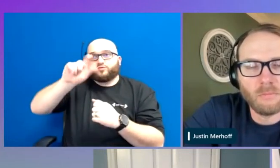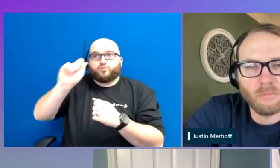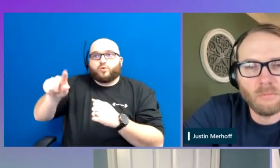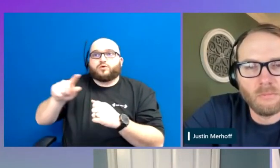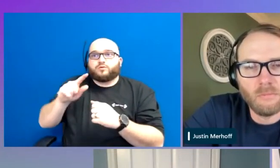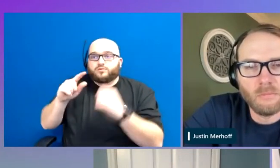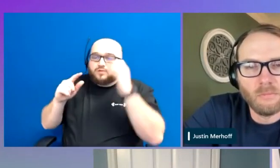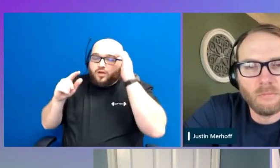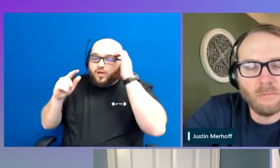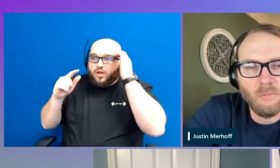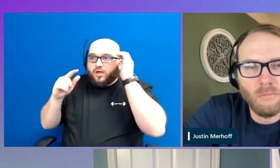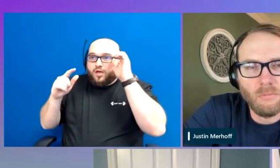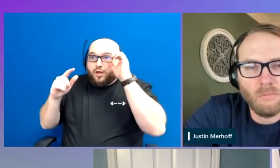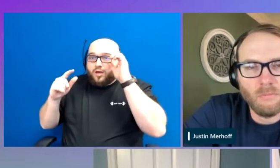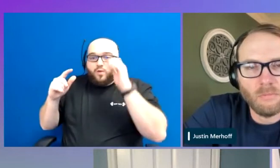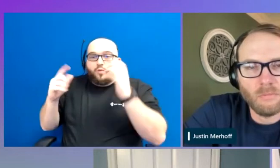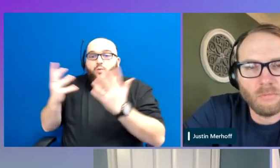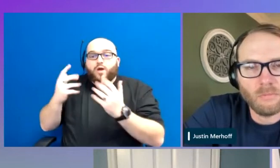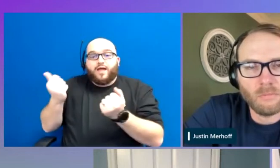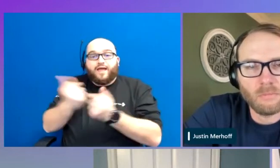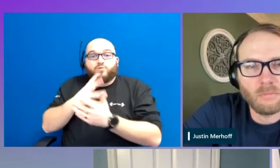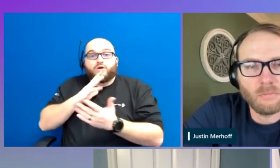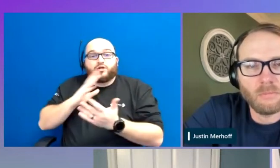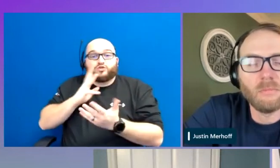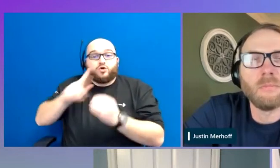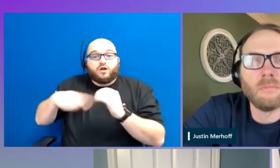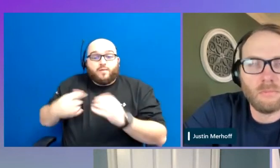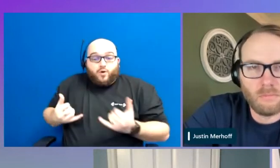on everybody's mouth right now, AI.